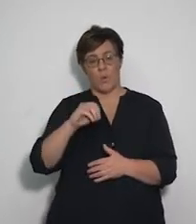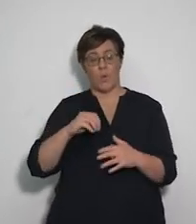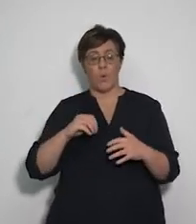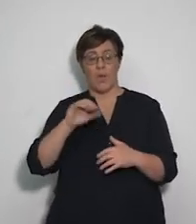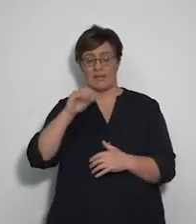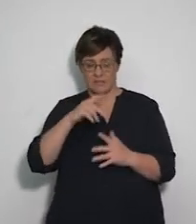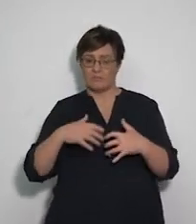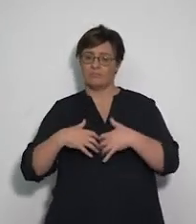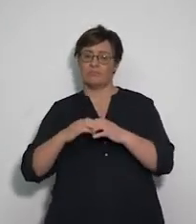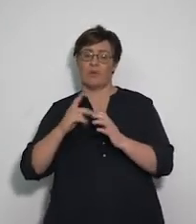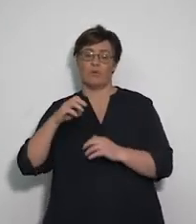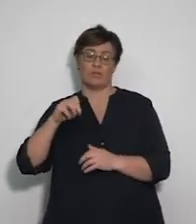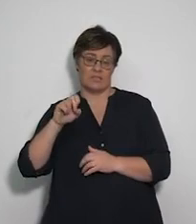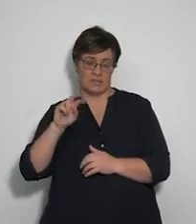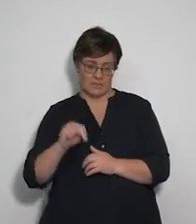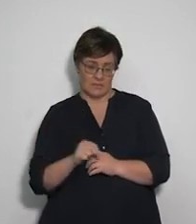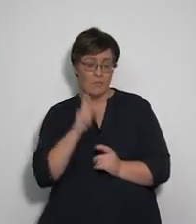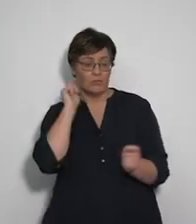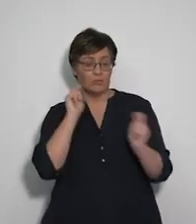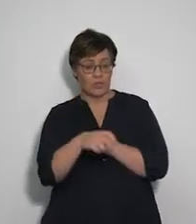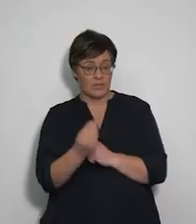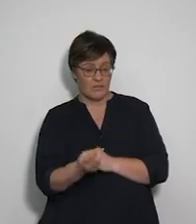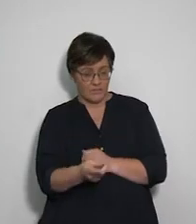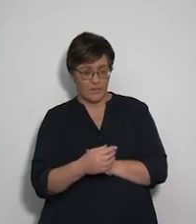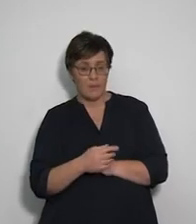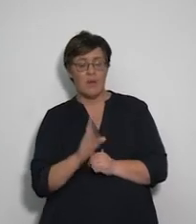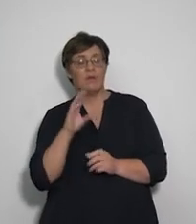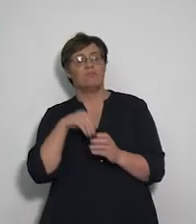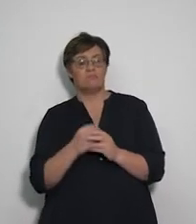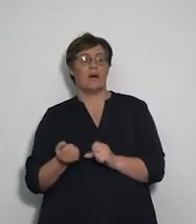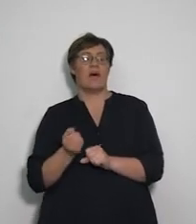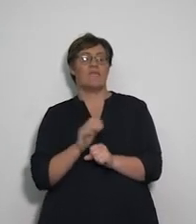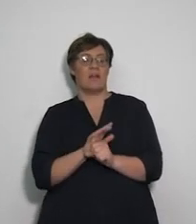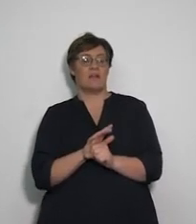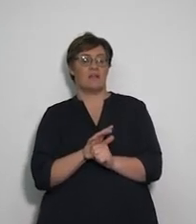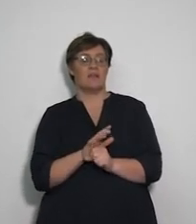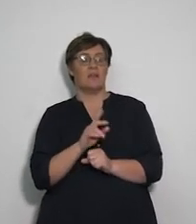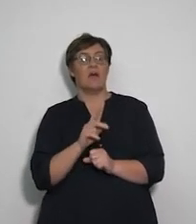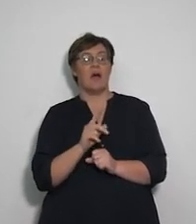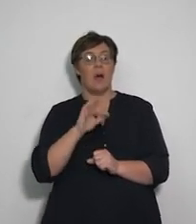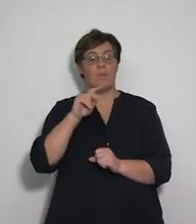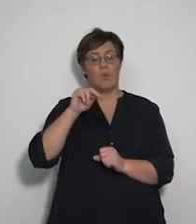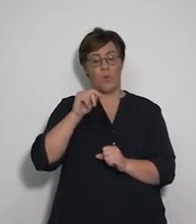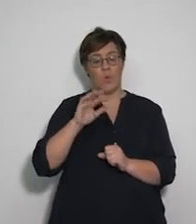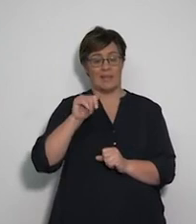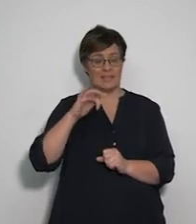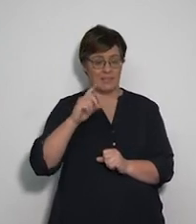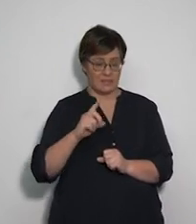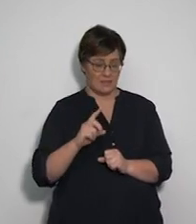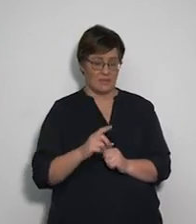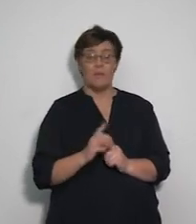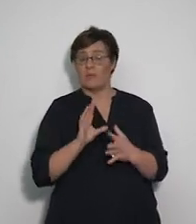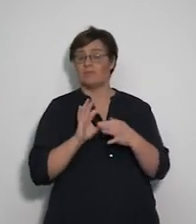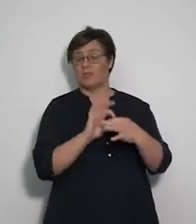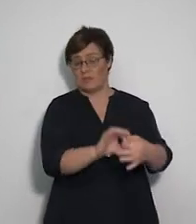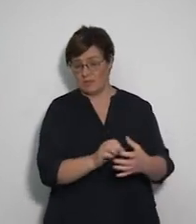a protein. So when there is a change in the gene, it's going to in turn affect the chain of amino acids. Well, it